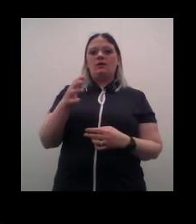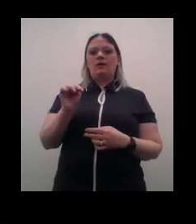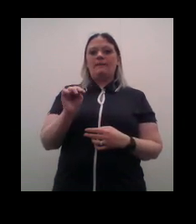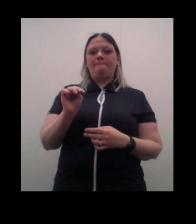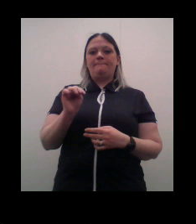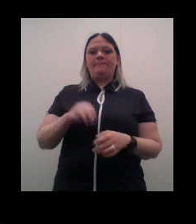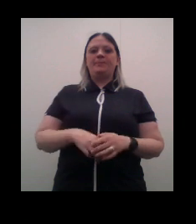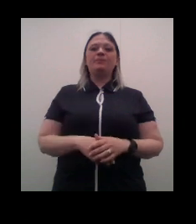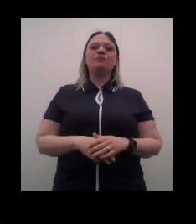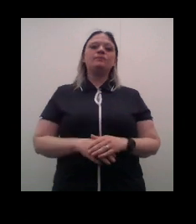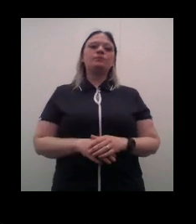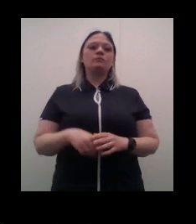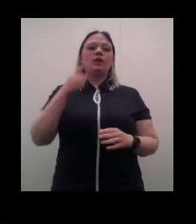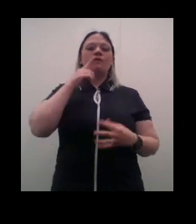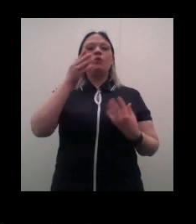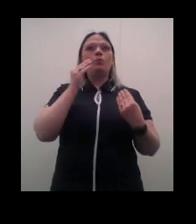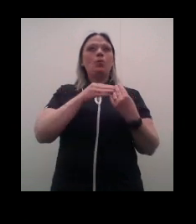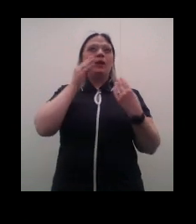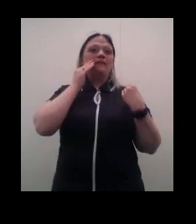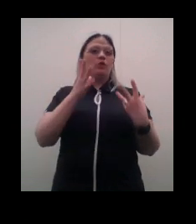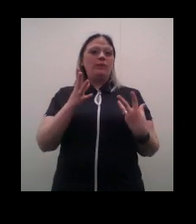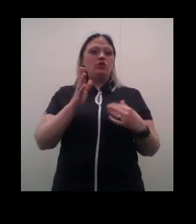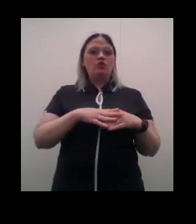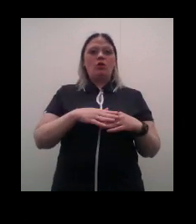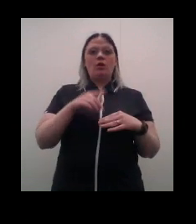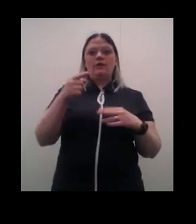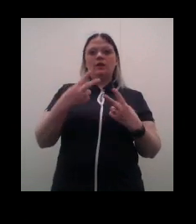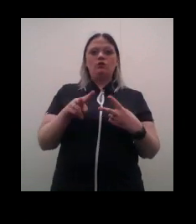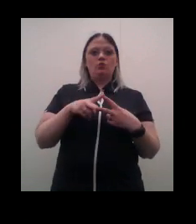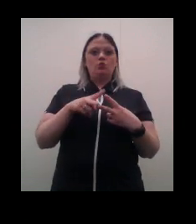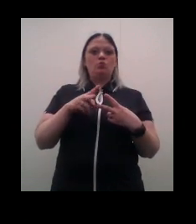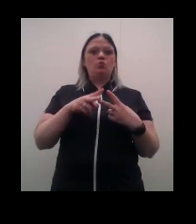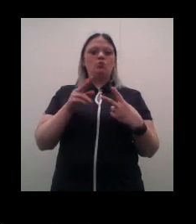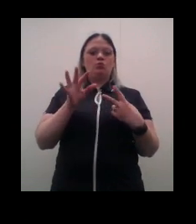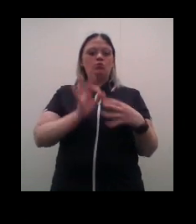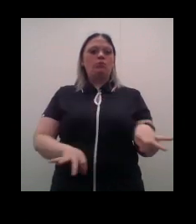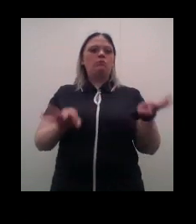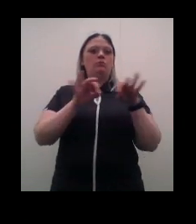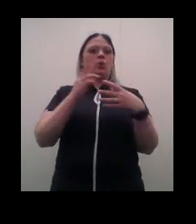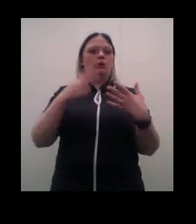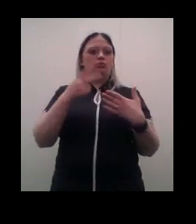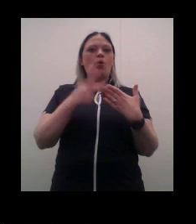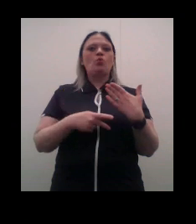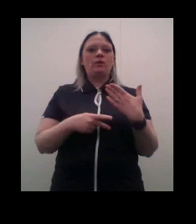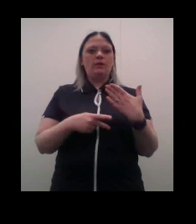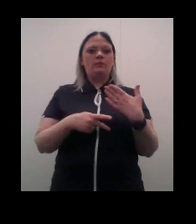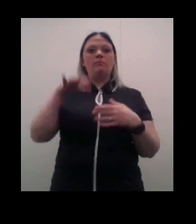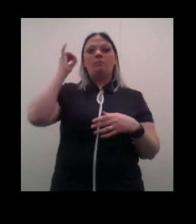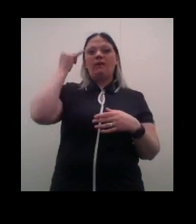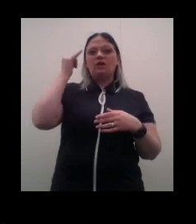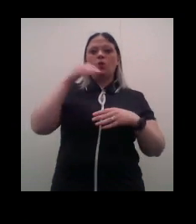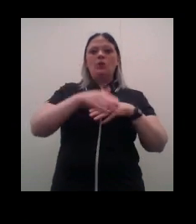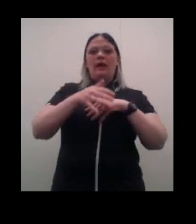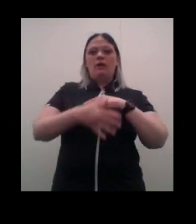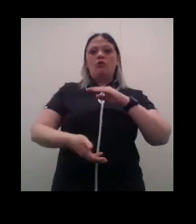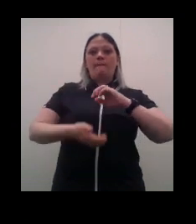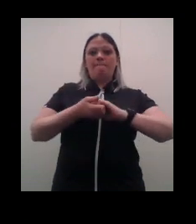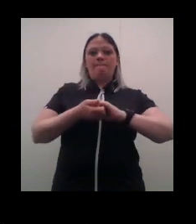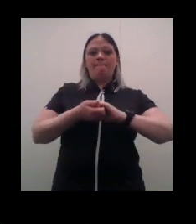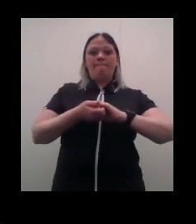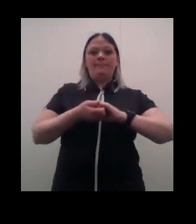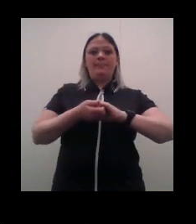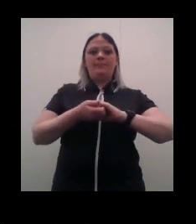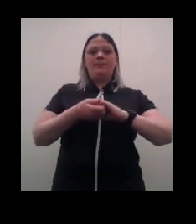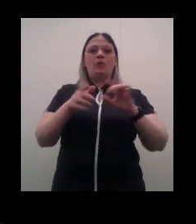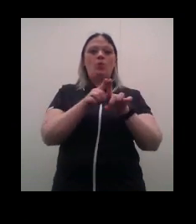ecidany.com for more information on this two important programs. The Buffalo-Niagara Partnership also has